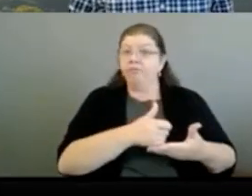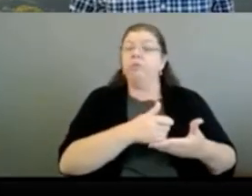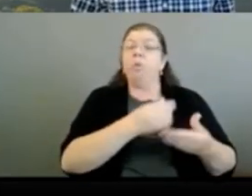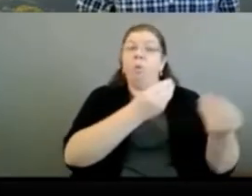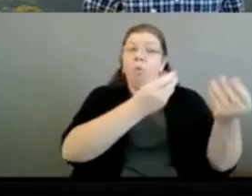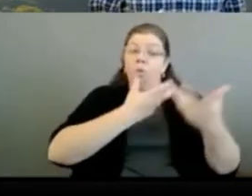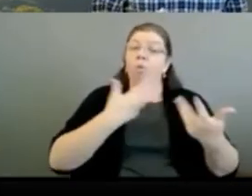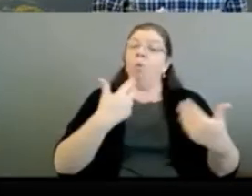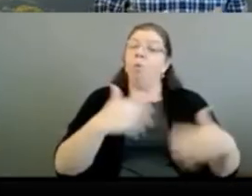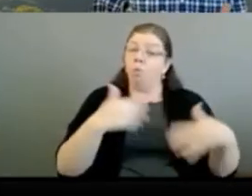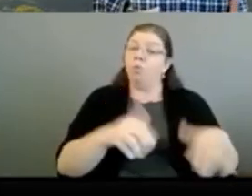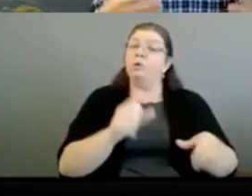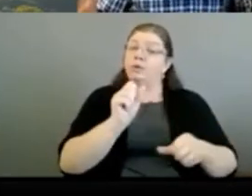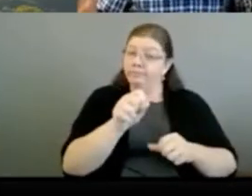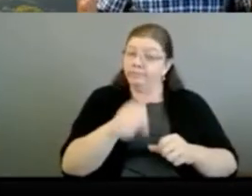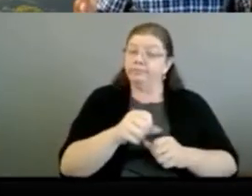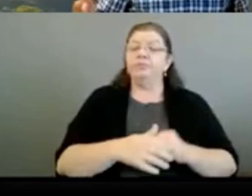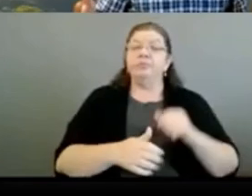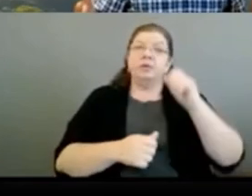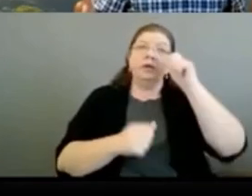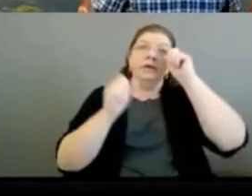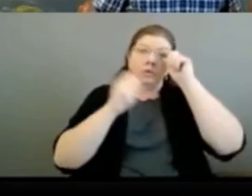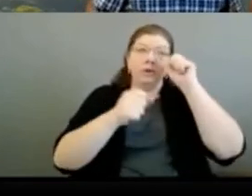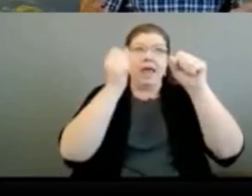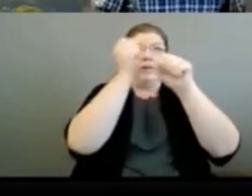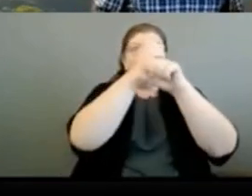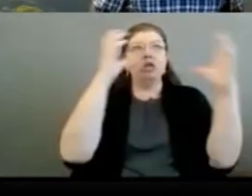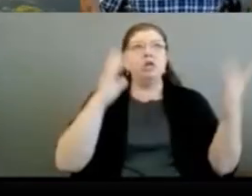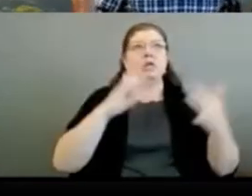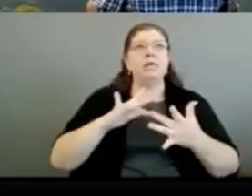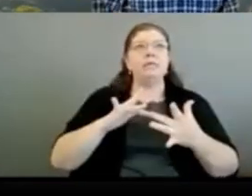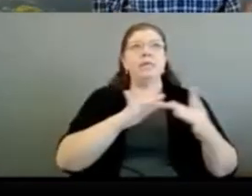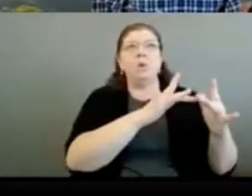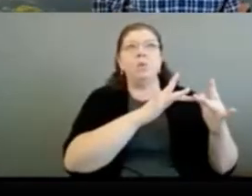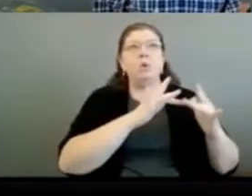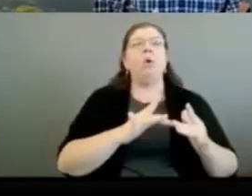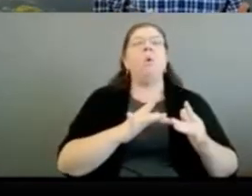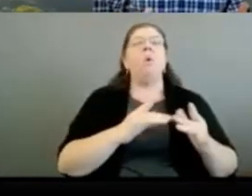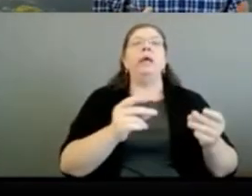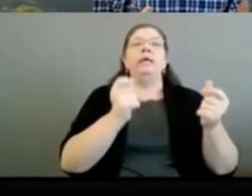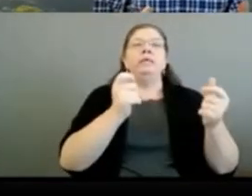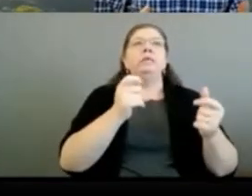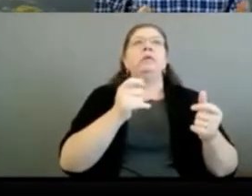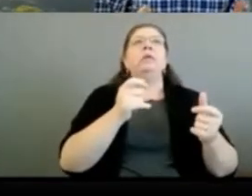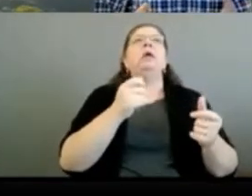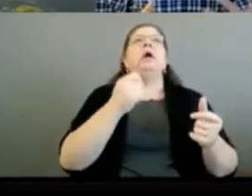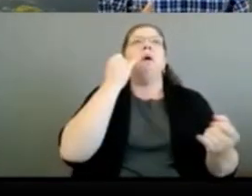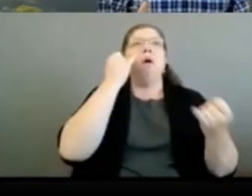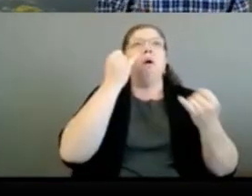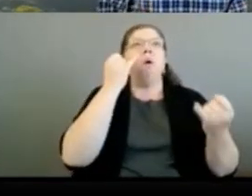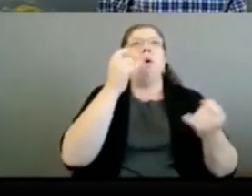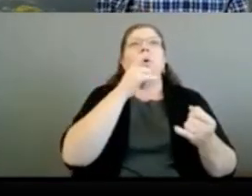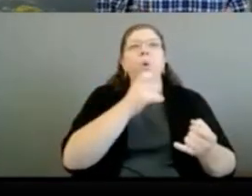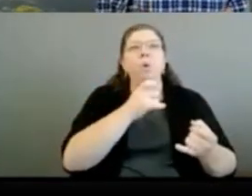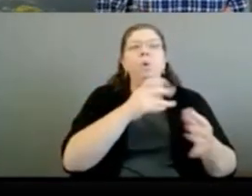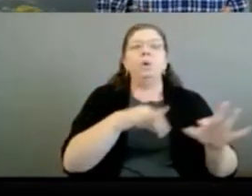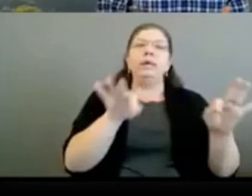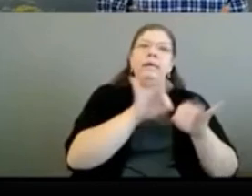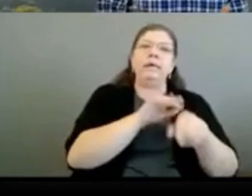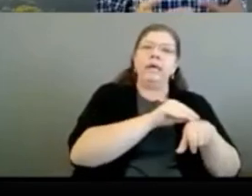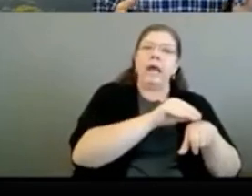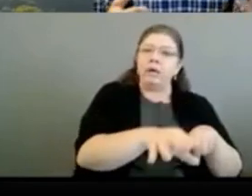In fact, if you can visualize a network, you might instantly gain insight into who's a key